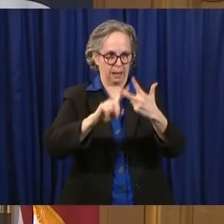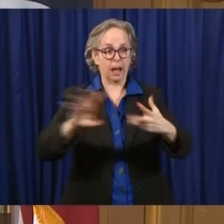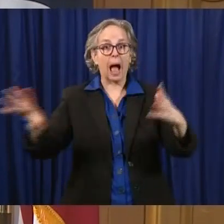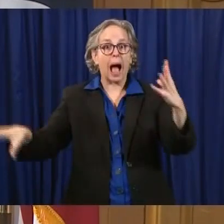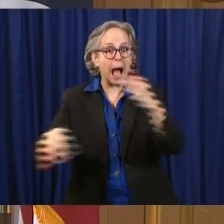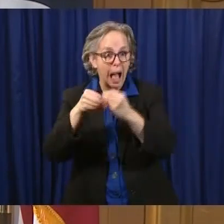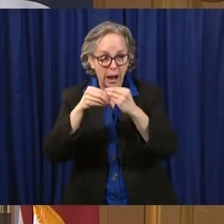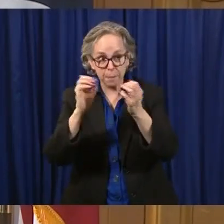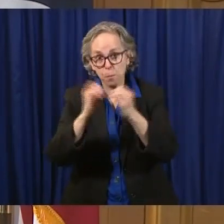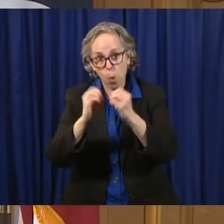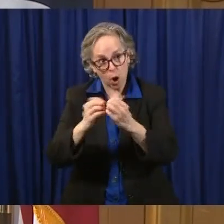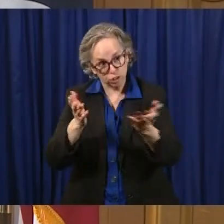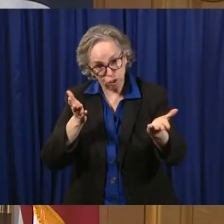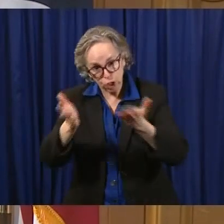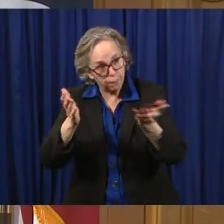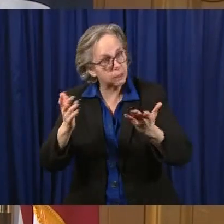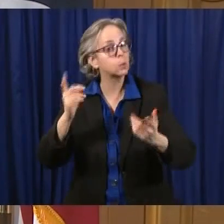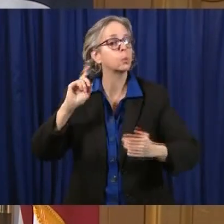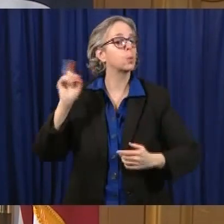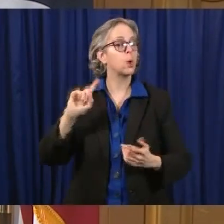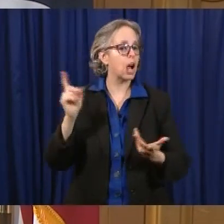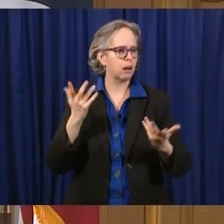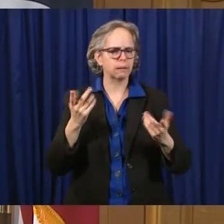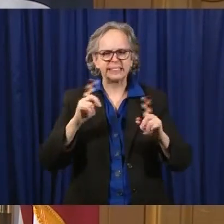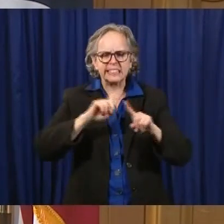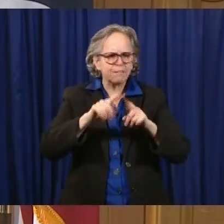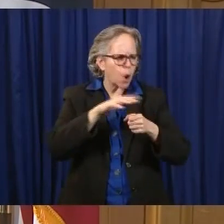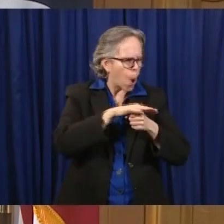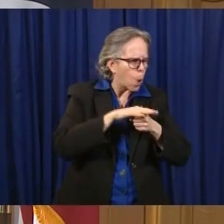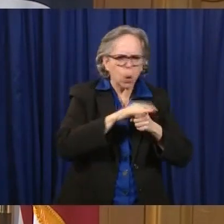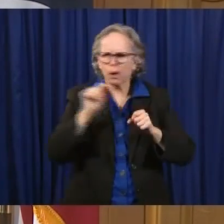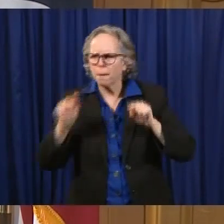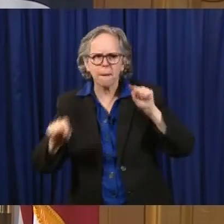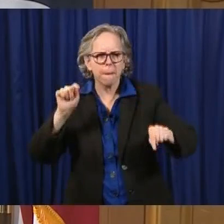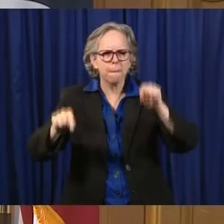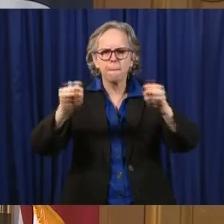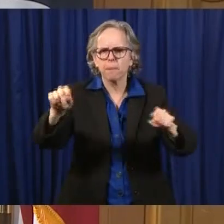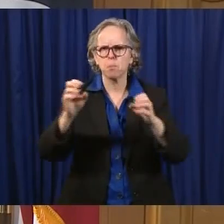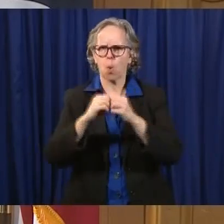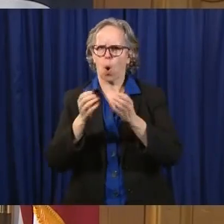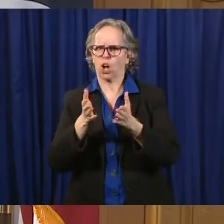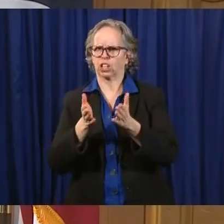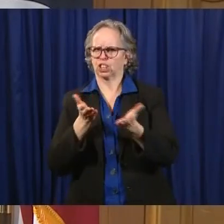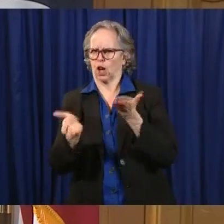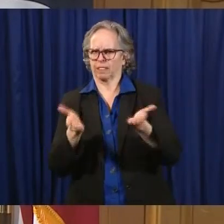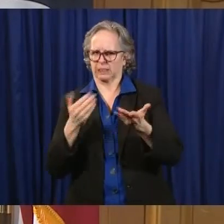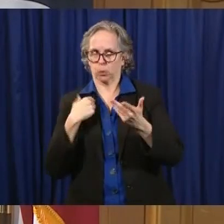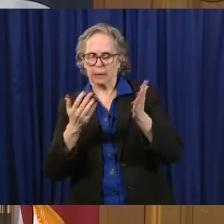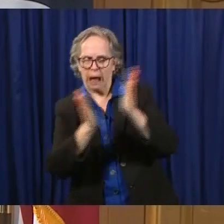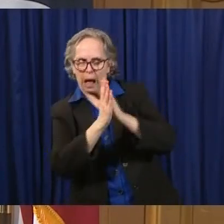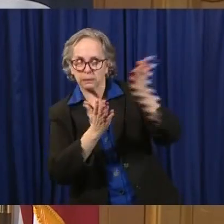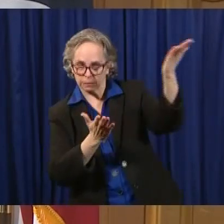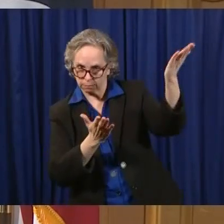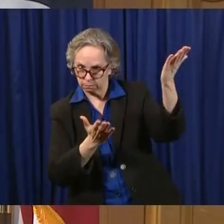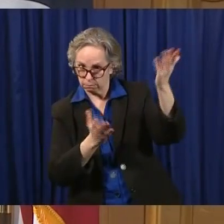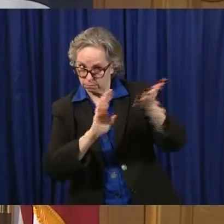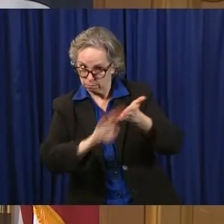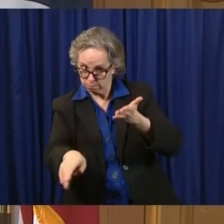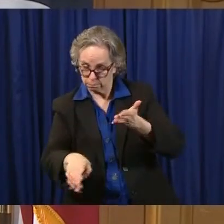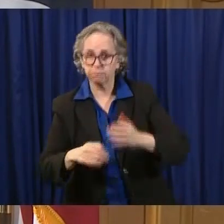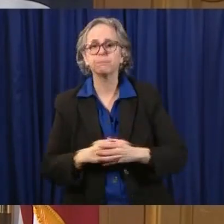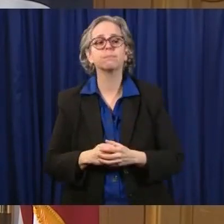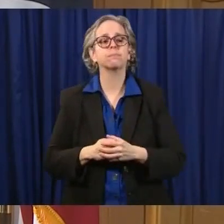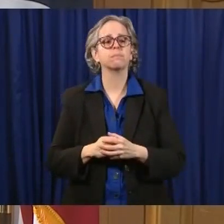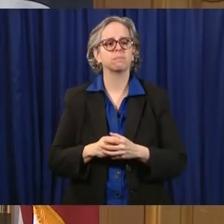removing staffing level requirements to give providers more flexibility to deliver the services. Once we